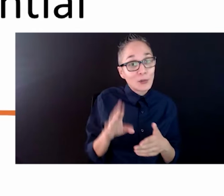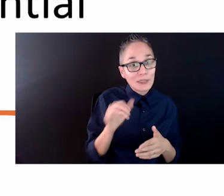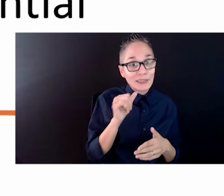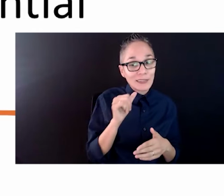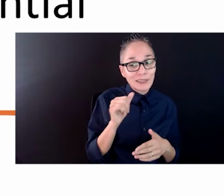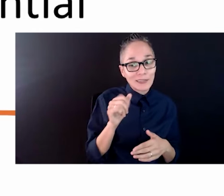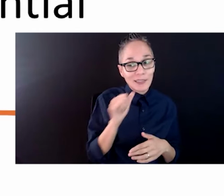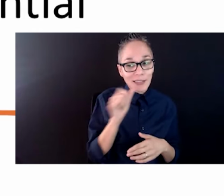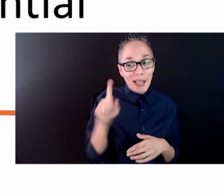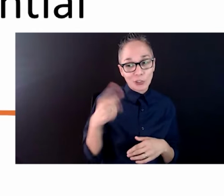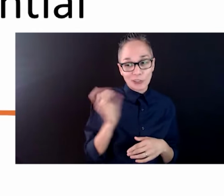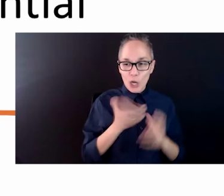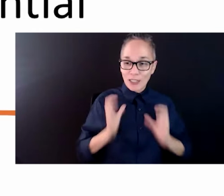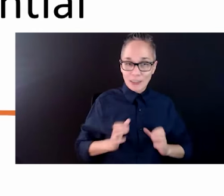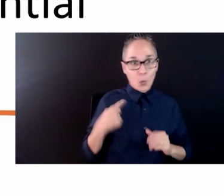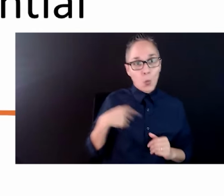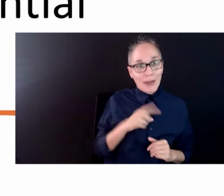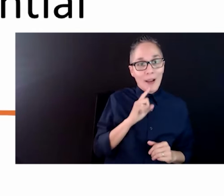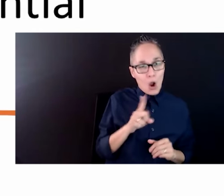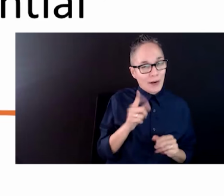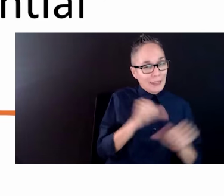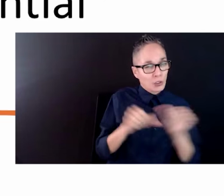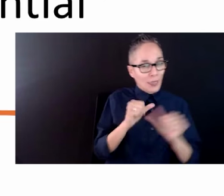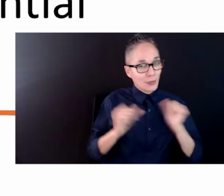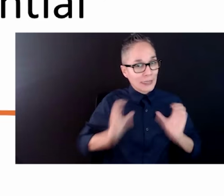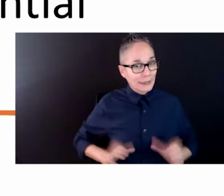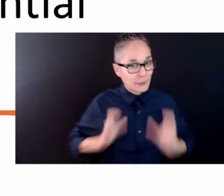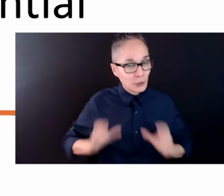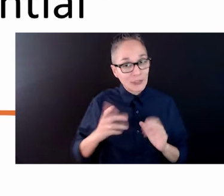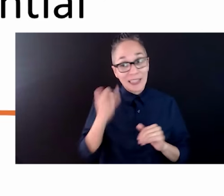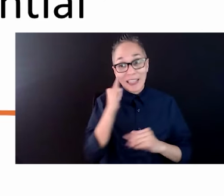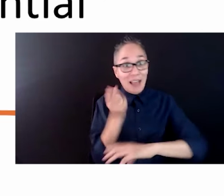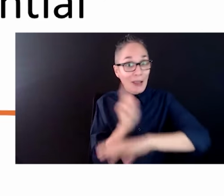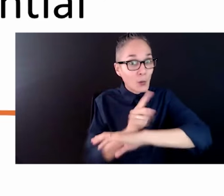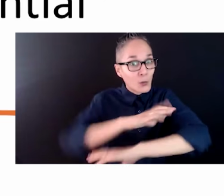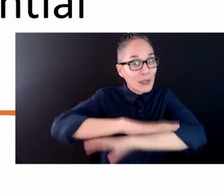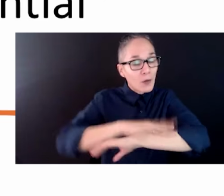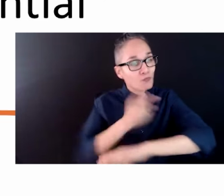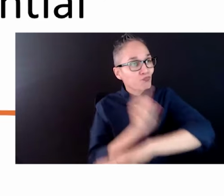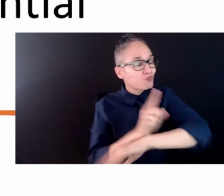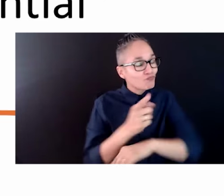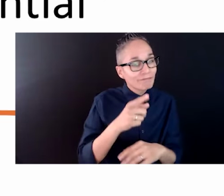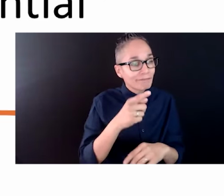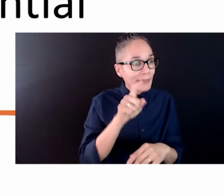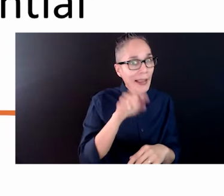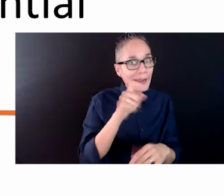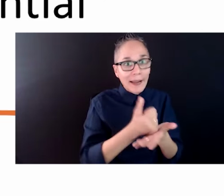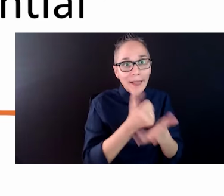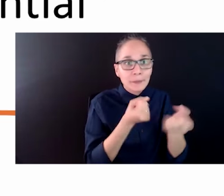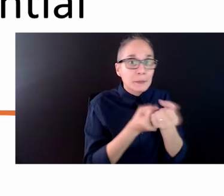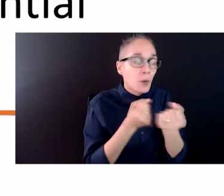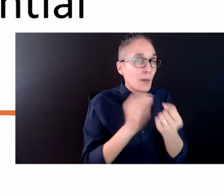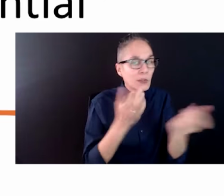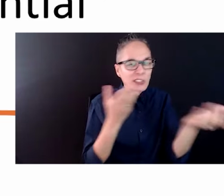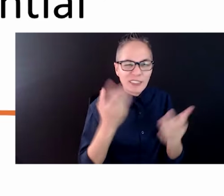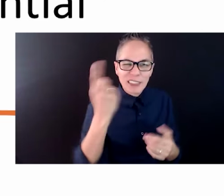customers. We're also our customers to each other. Yep. I go up to a counter and I, get waited on or because I need something, or I Right.